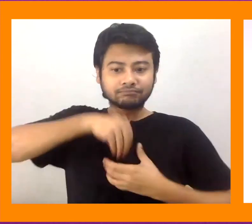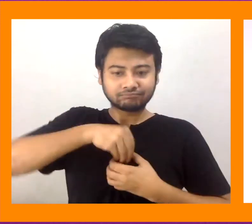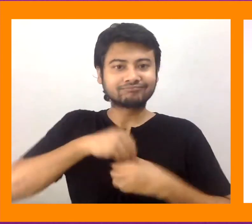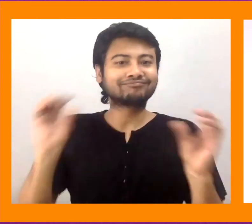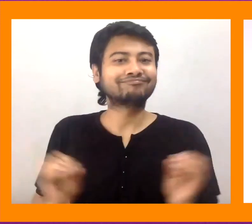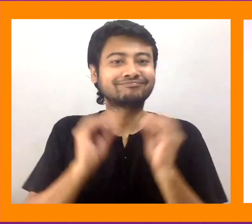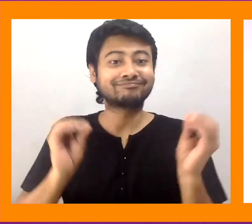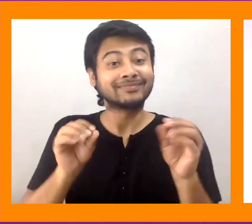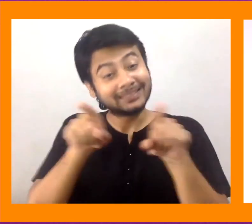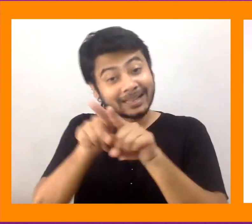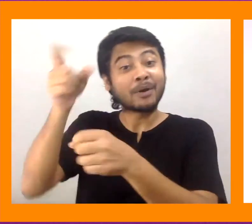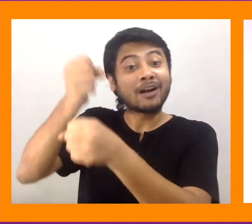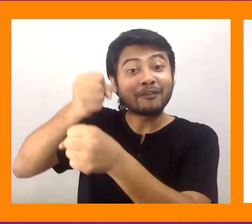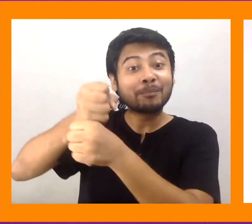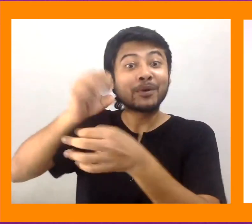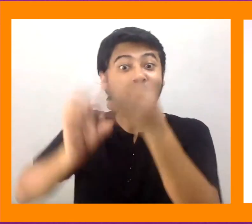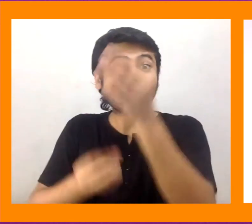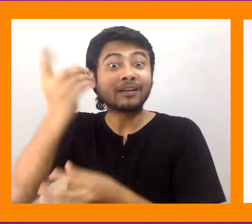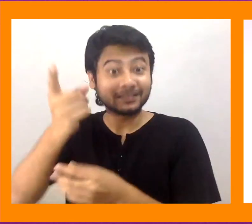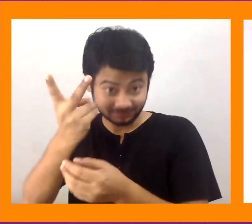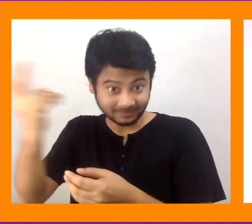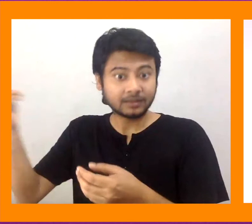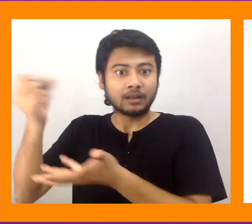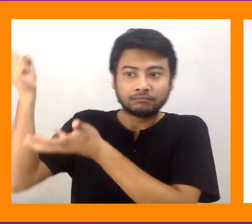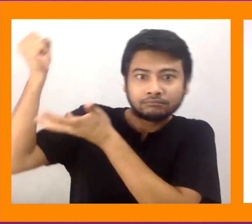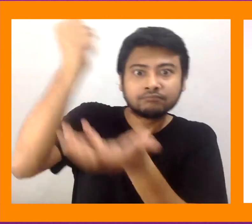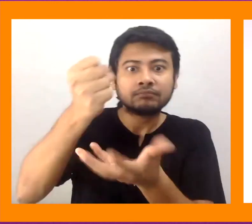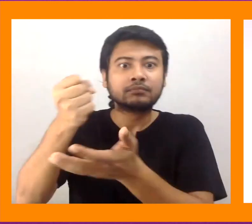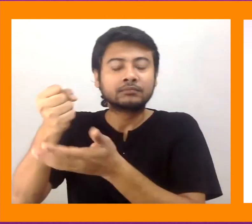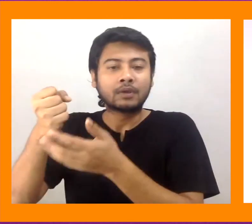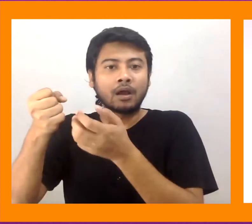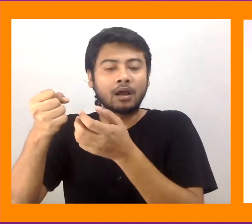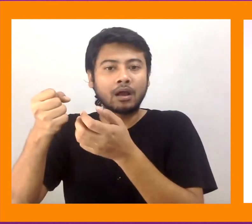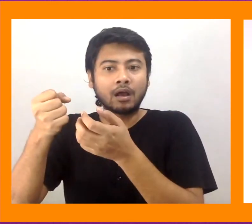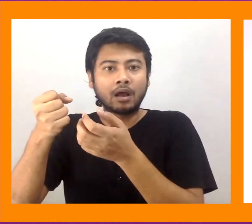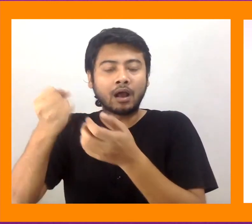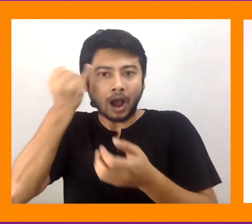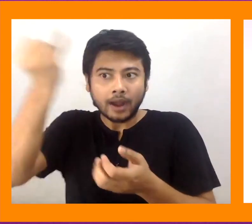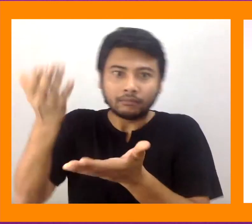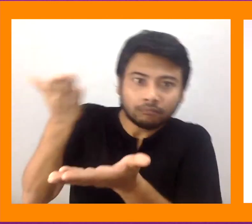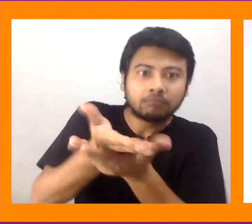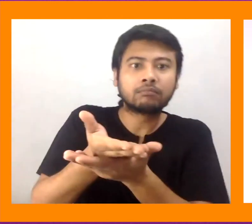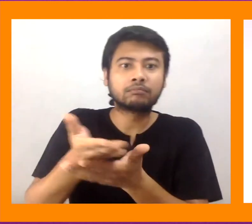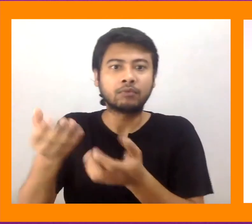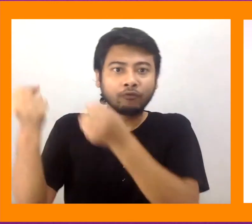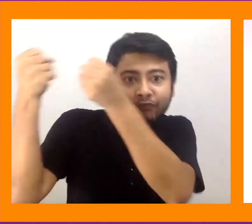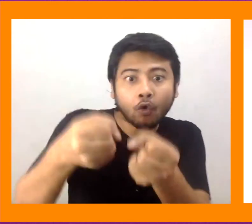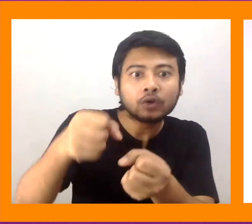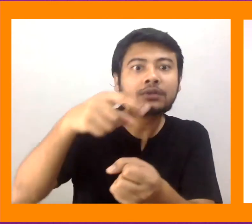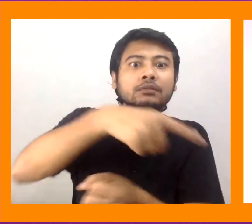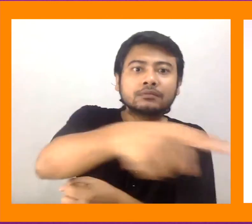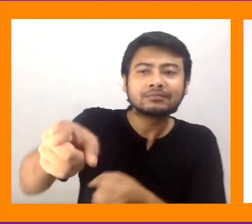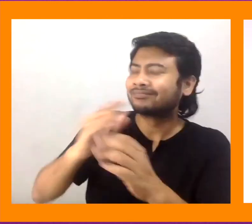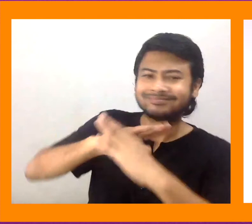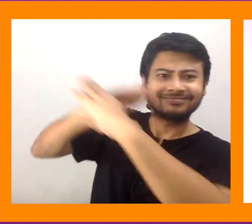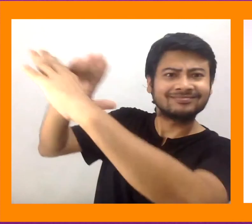often at the expense of huge amounts of money when an organization, agency, or a government does it, when they forget to connect